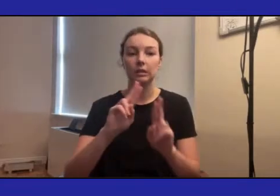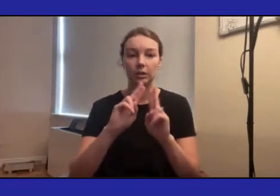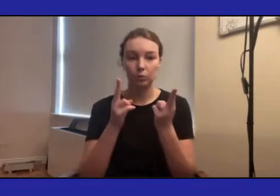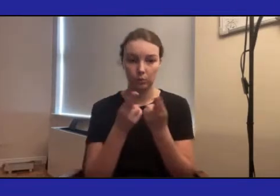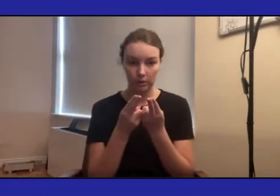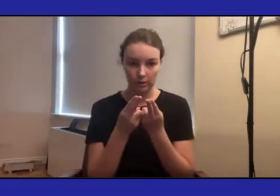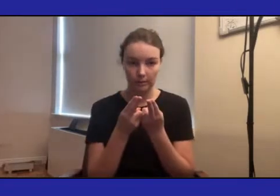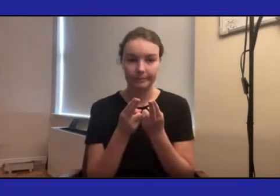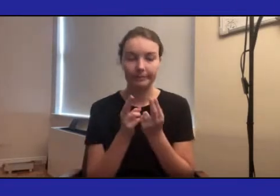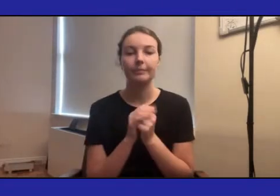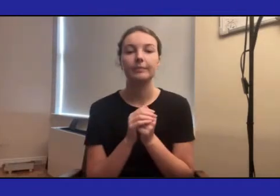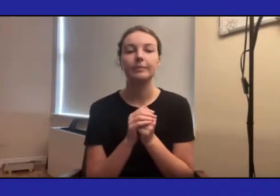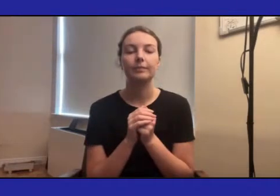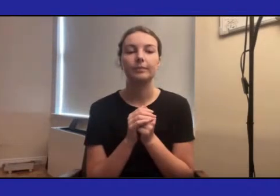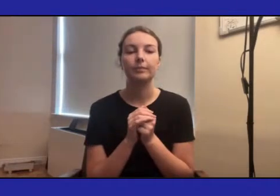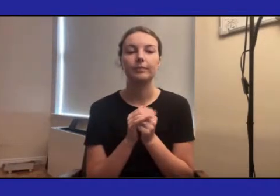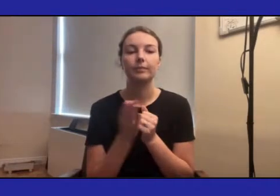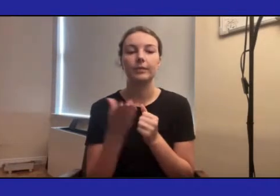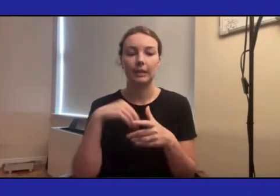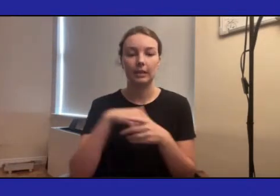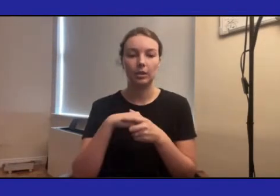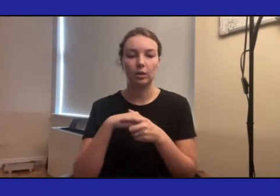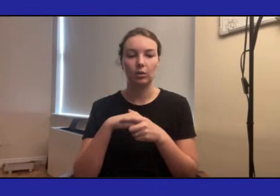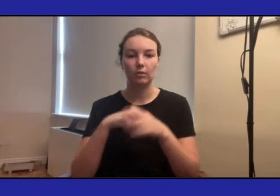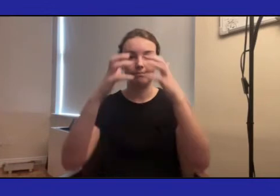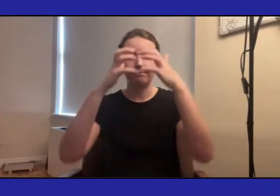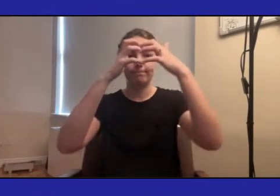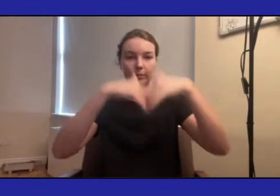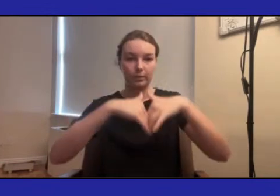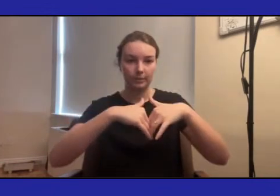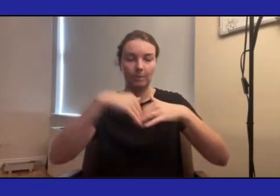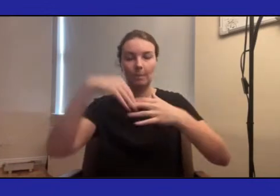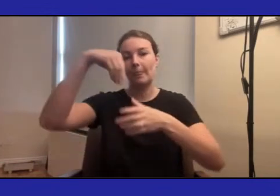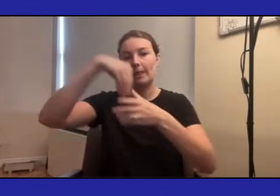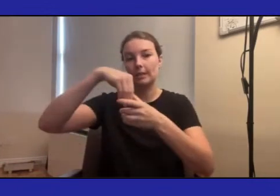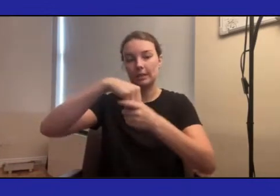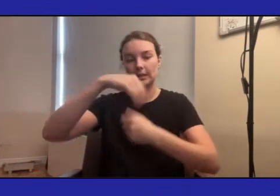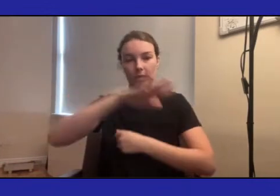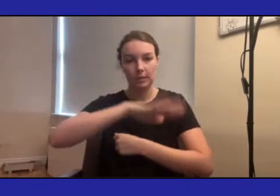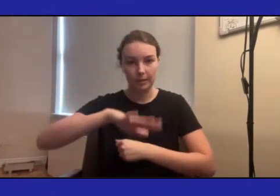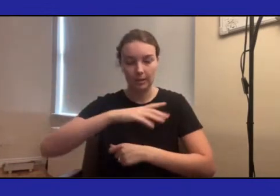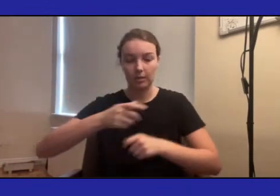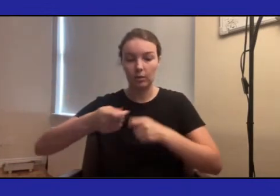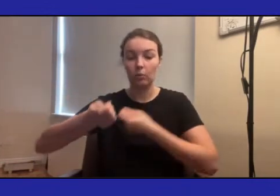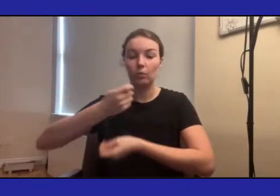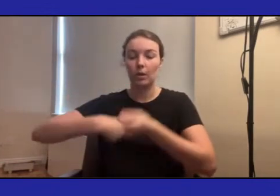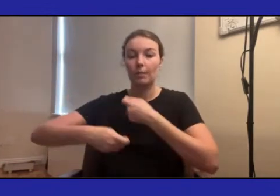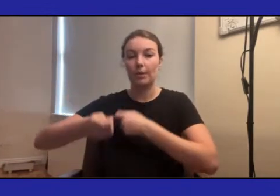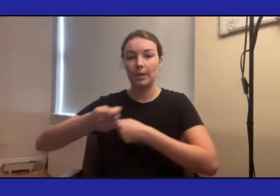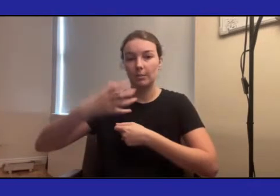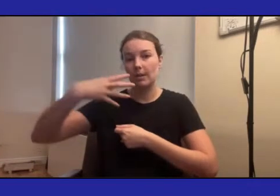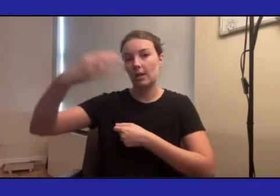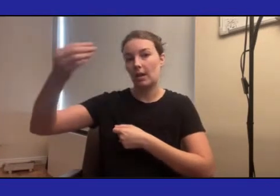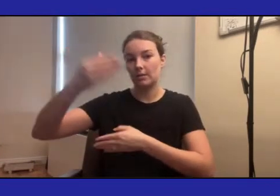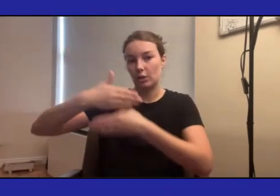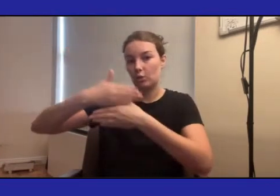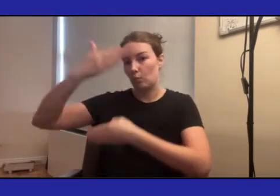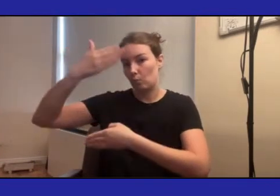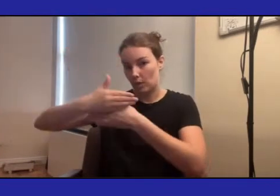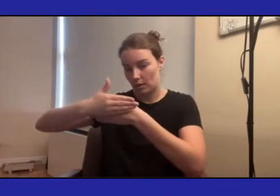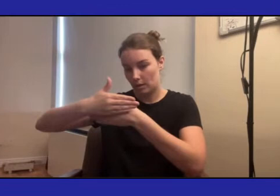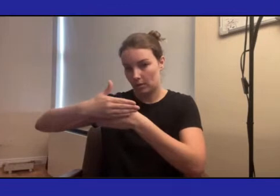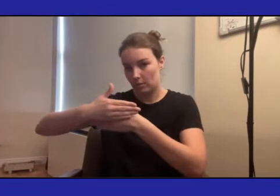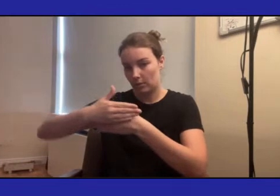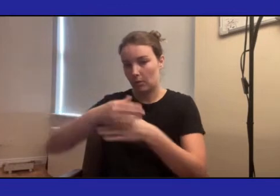include demolition of our interior spaces, replacement of exterior windows with behavioral health